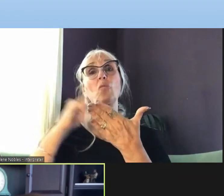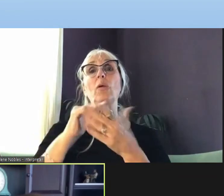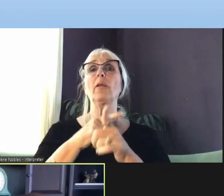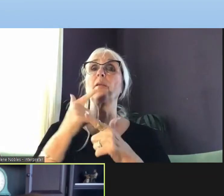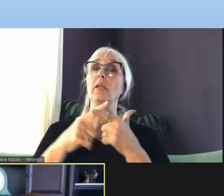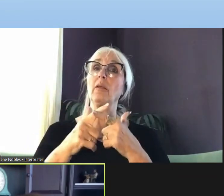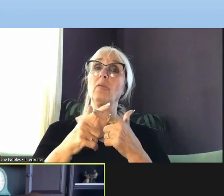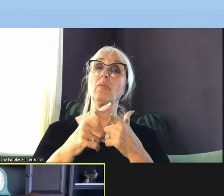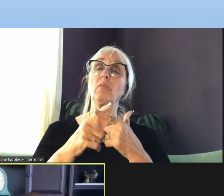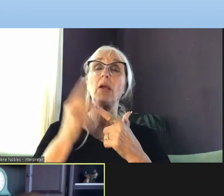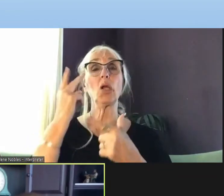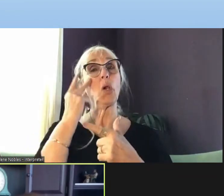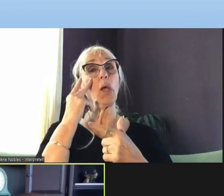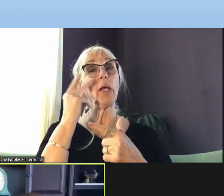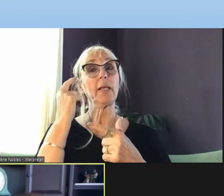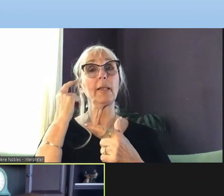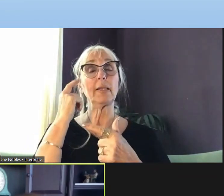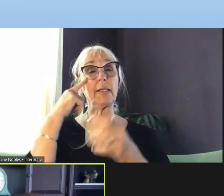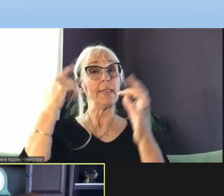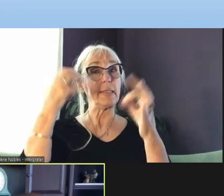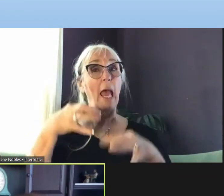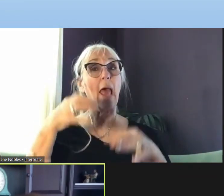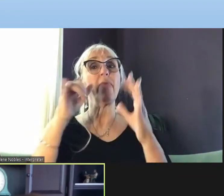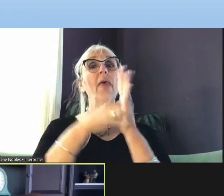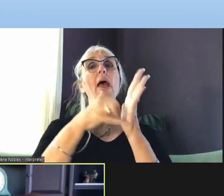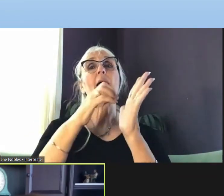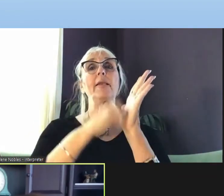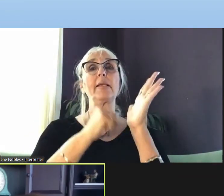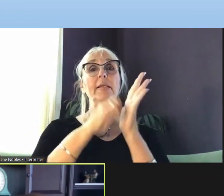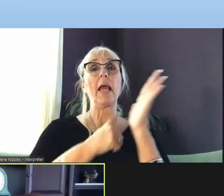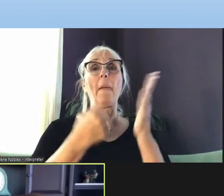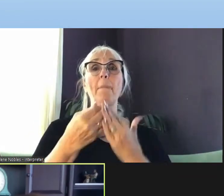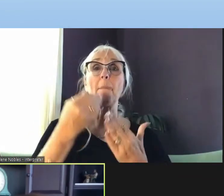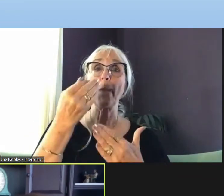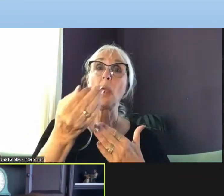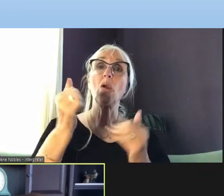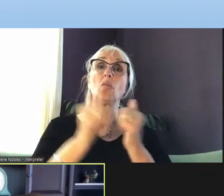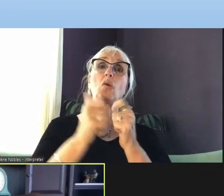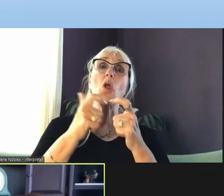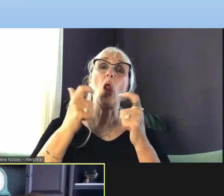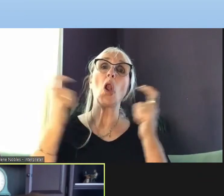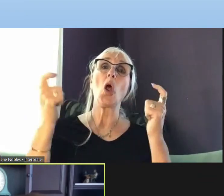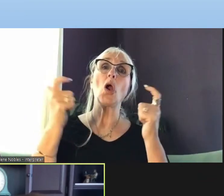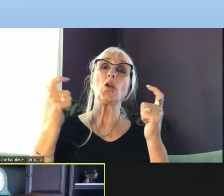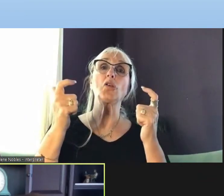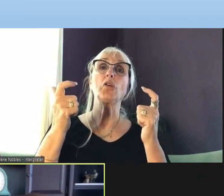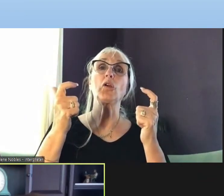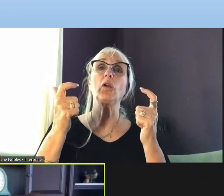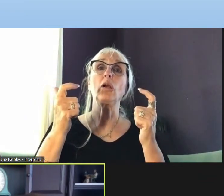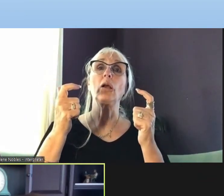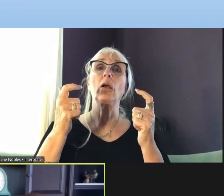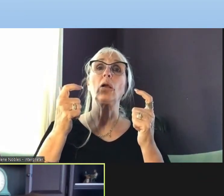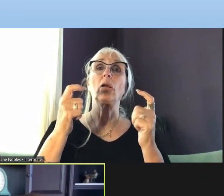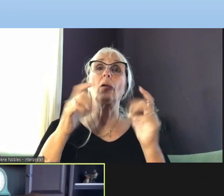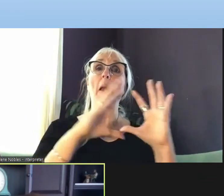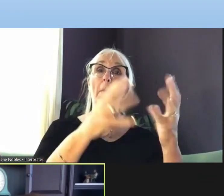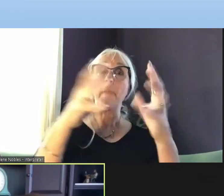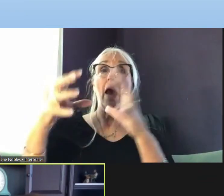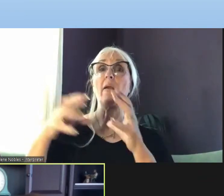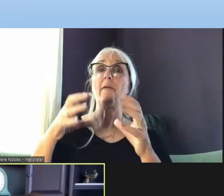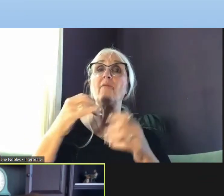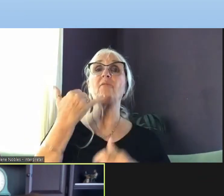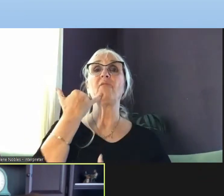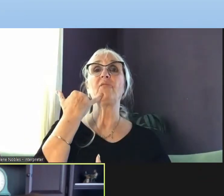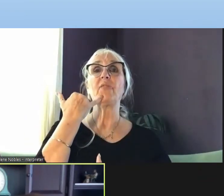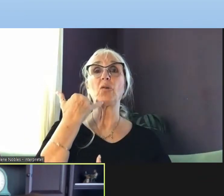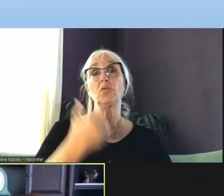that discount purchase with the larger amount of phones. I thought